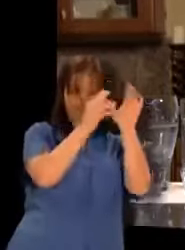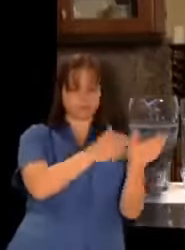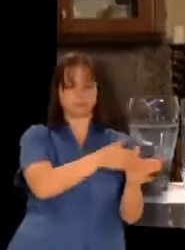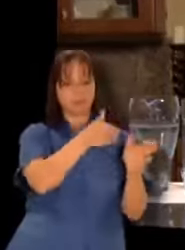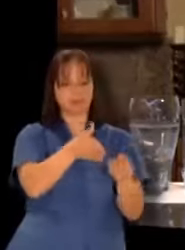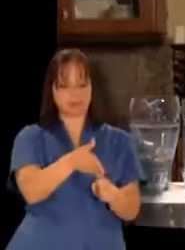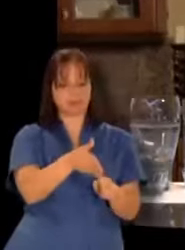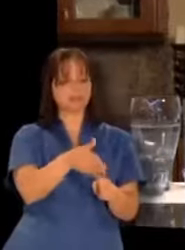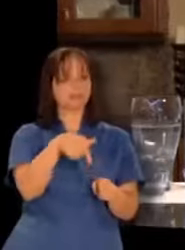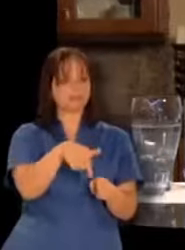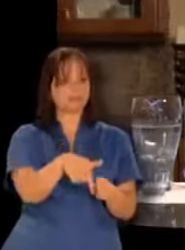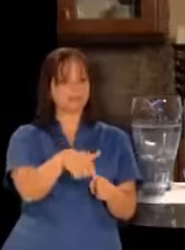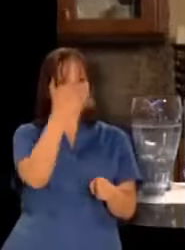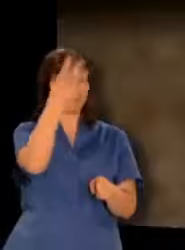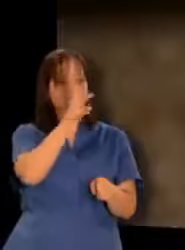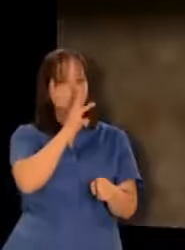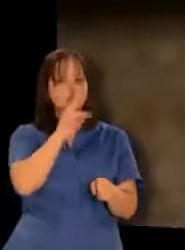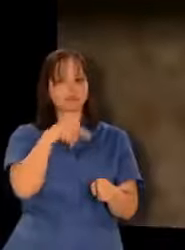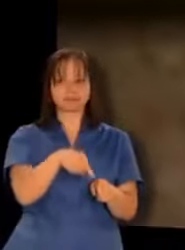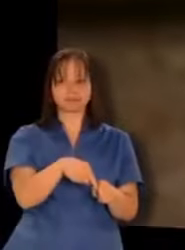How about the Smart Water?